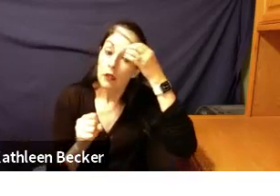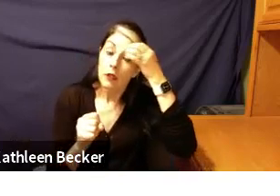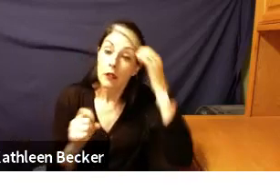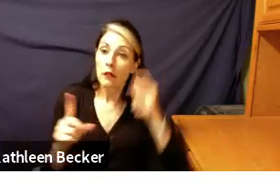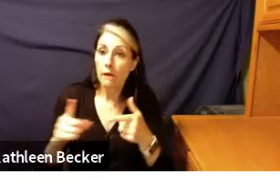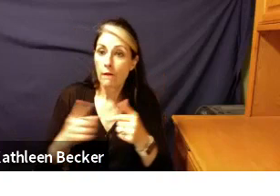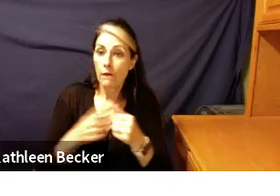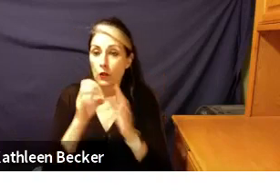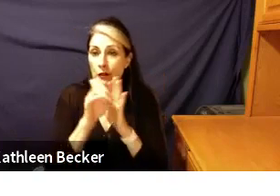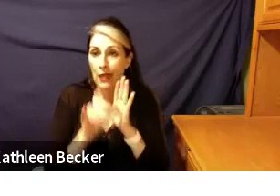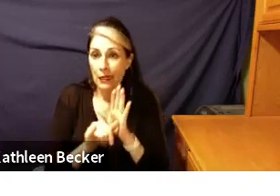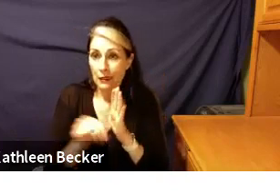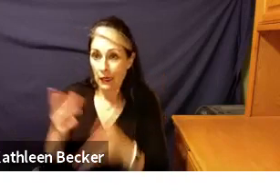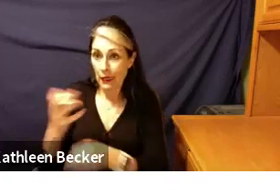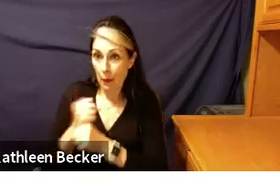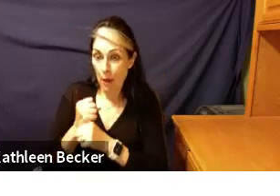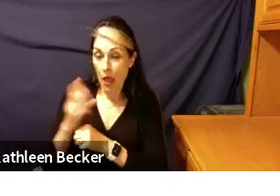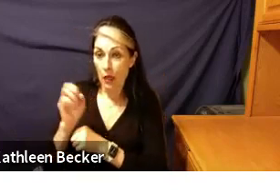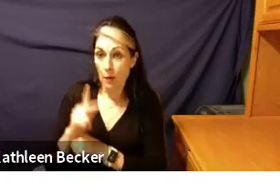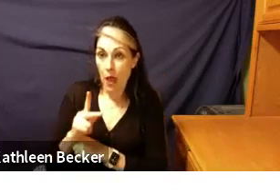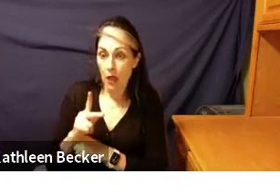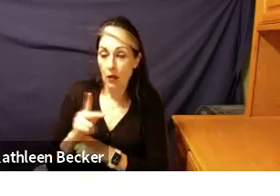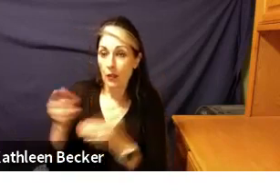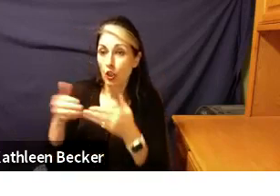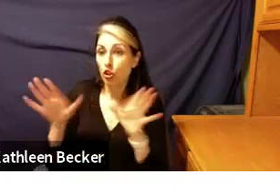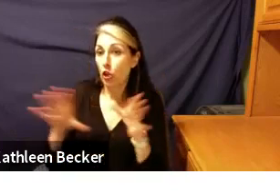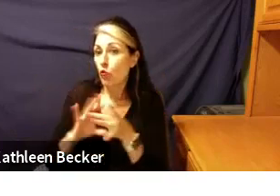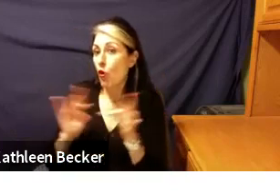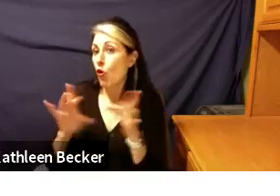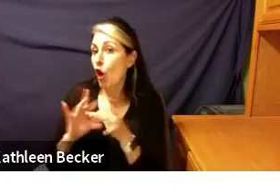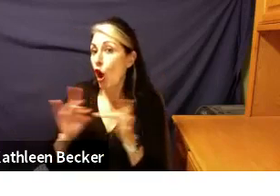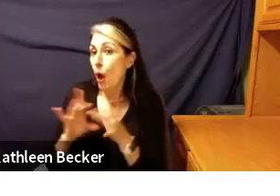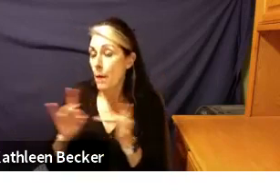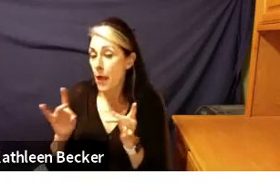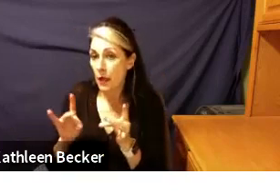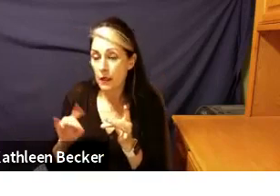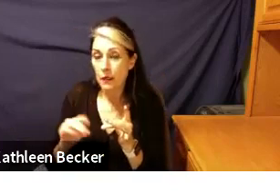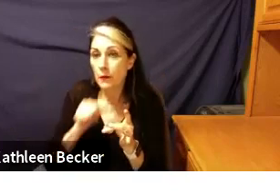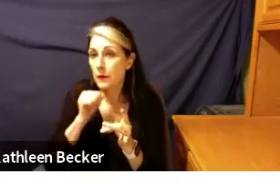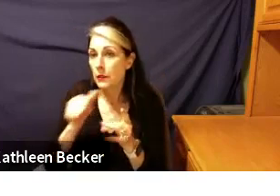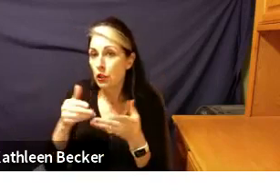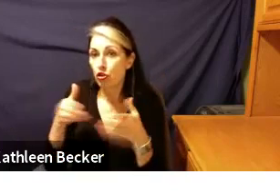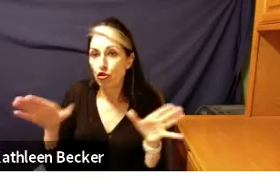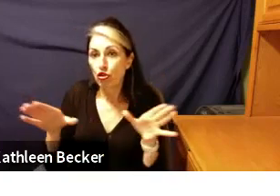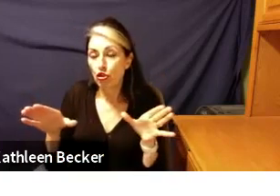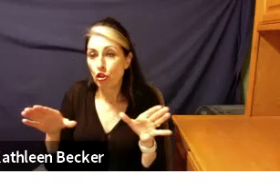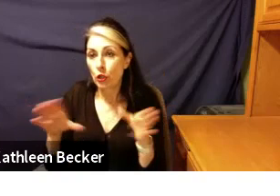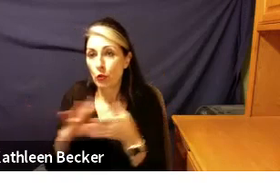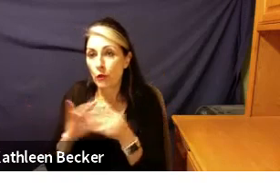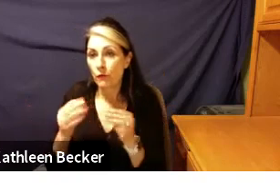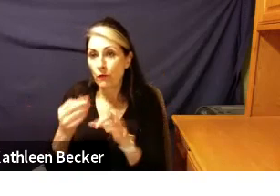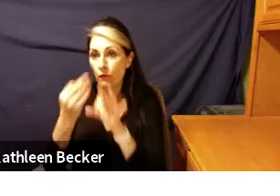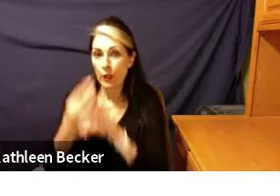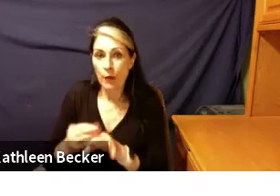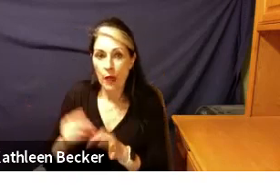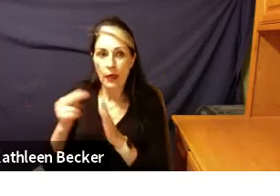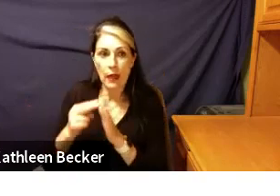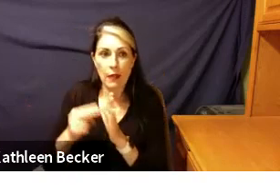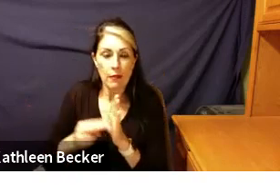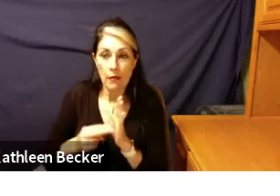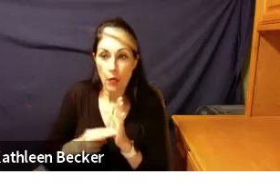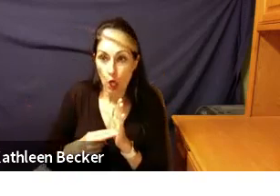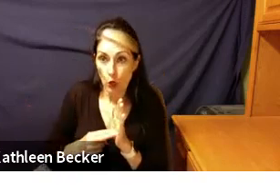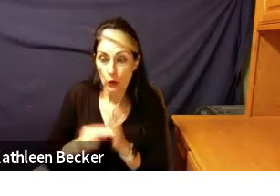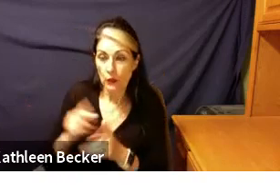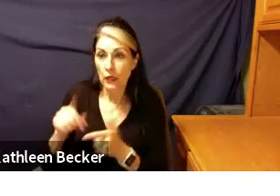their essay back, there will be a general comment and some general feedback here in the notes section.